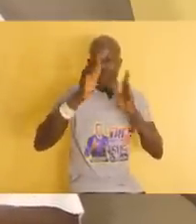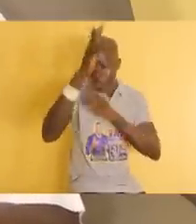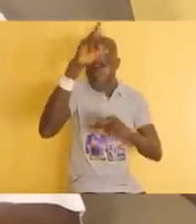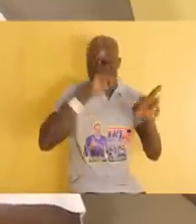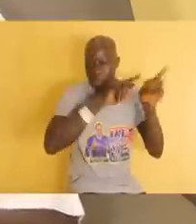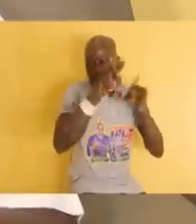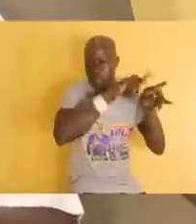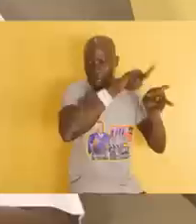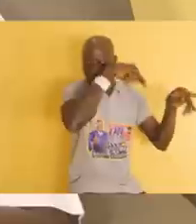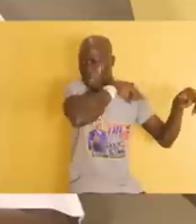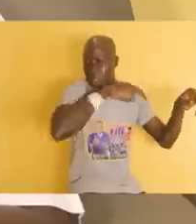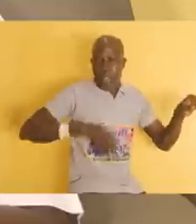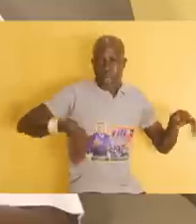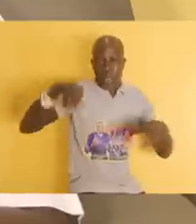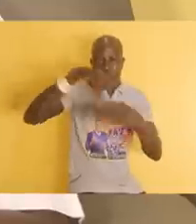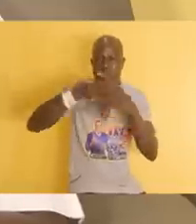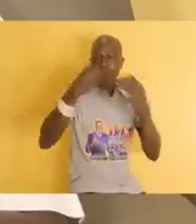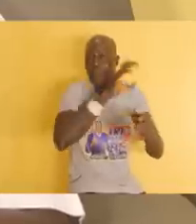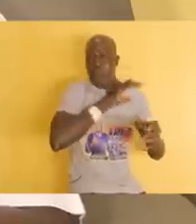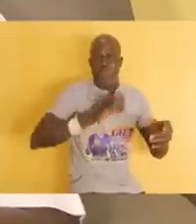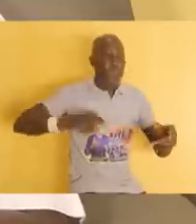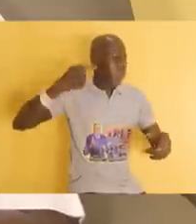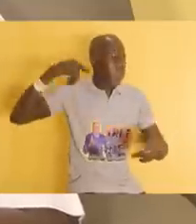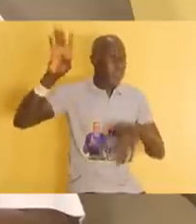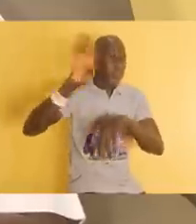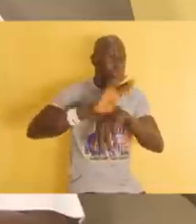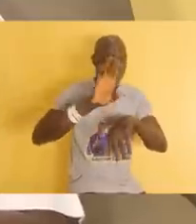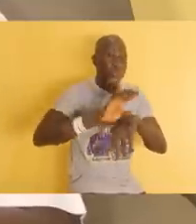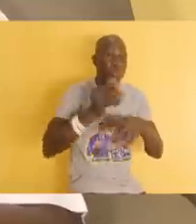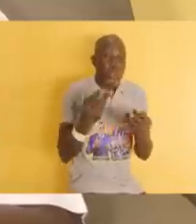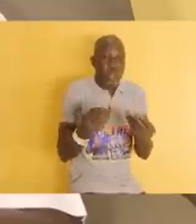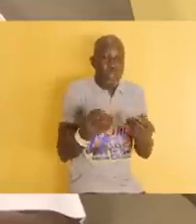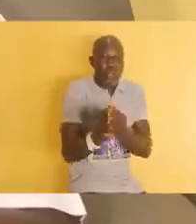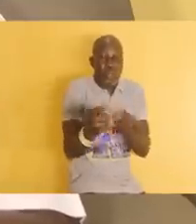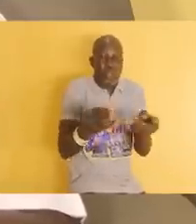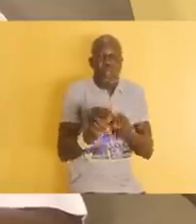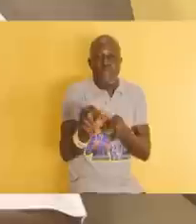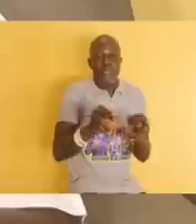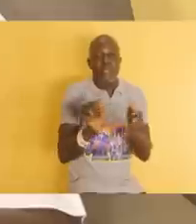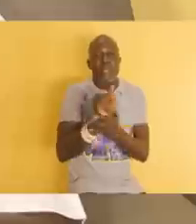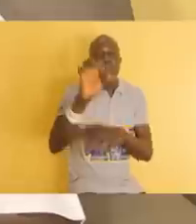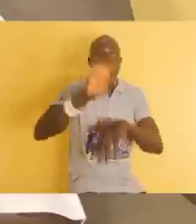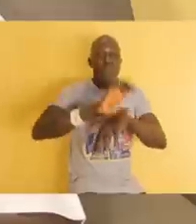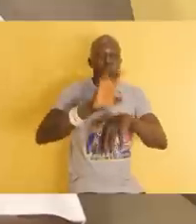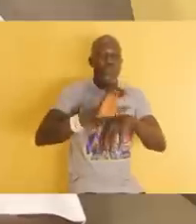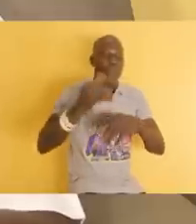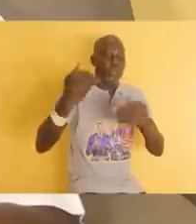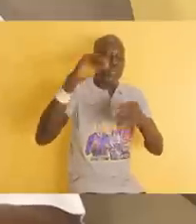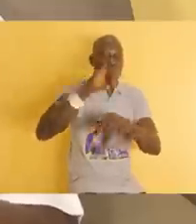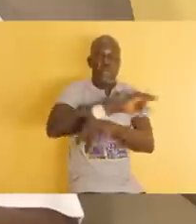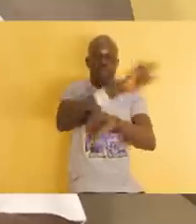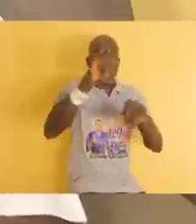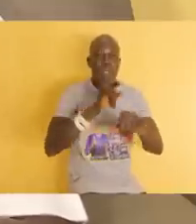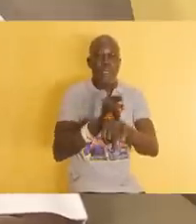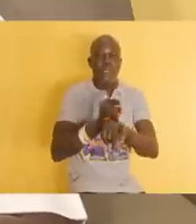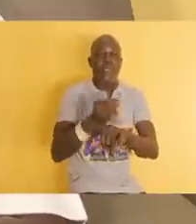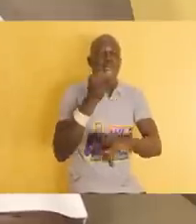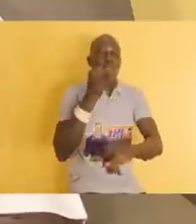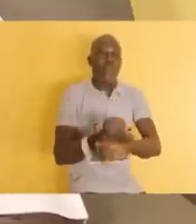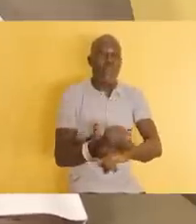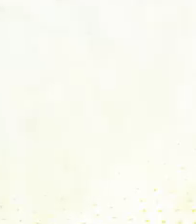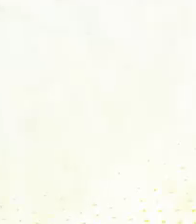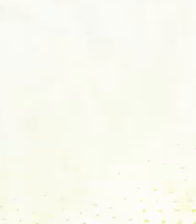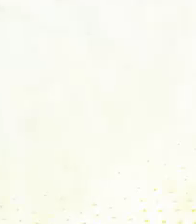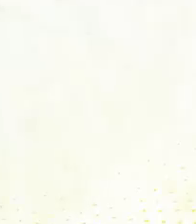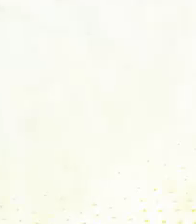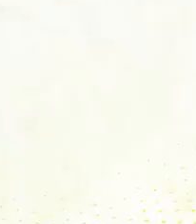Babasebioba. Latin, your seed of Cragonian Church, land of reality. Tell you your one, eh? Barimu, it will be airport area. Name,